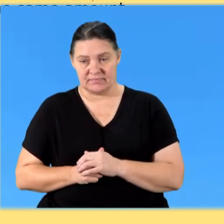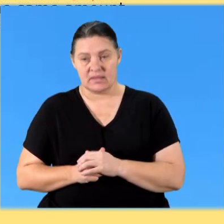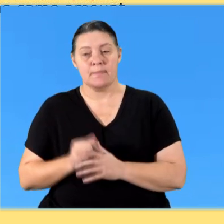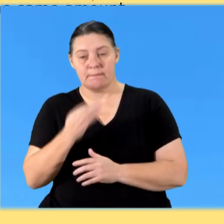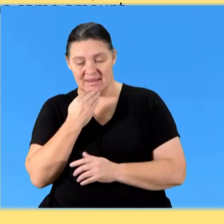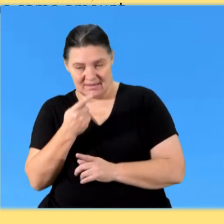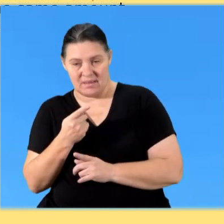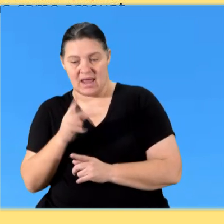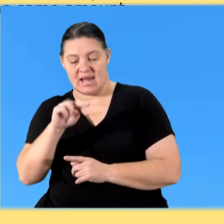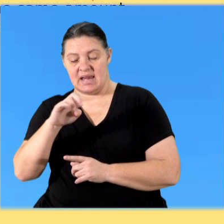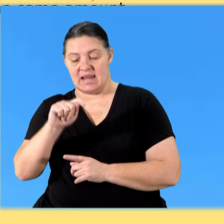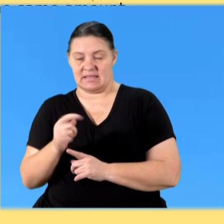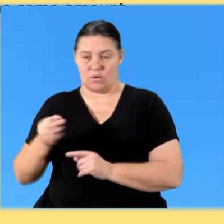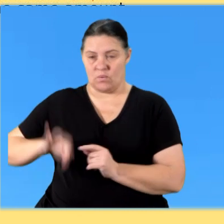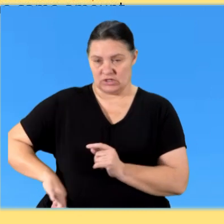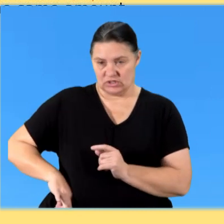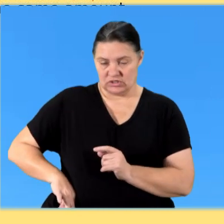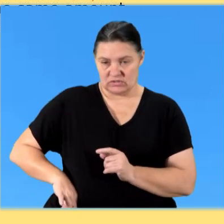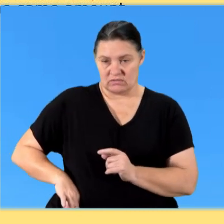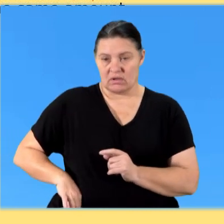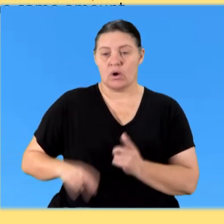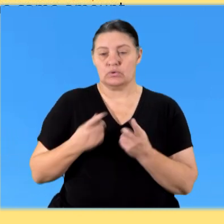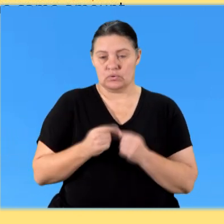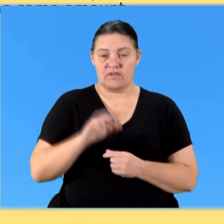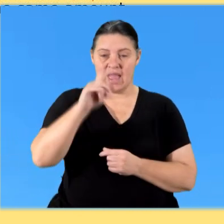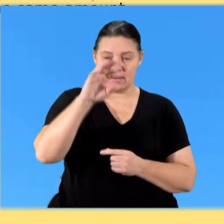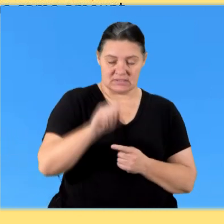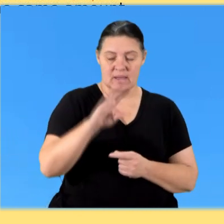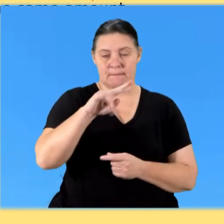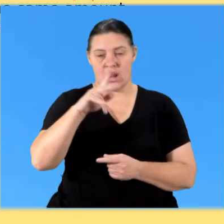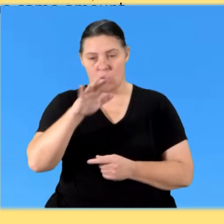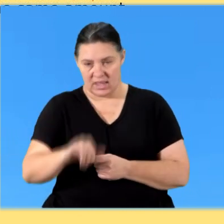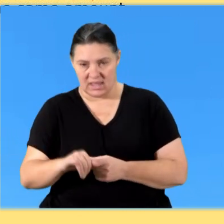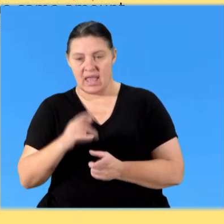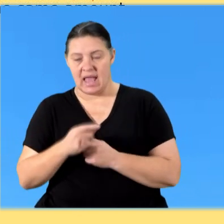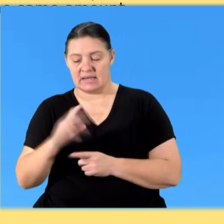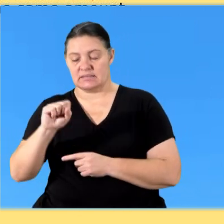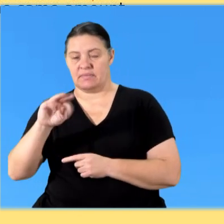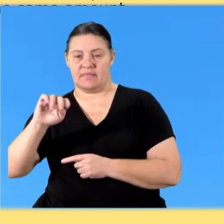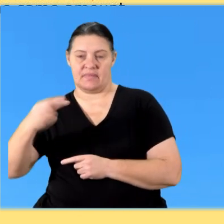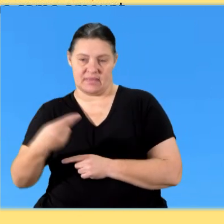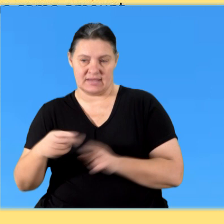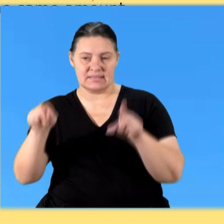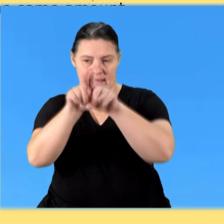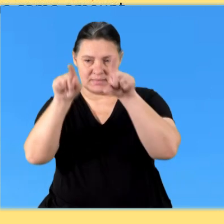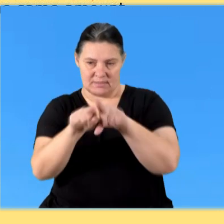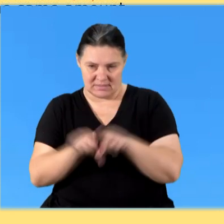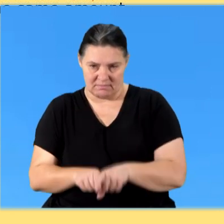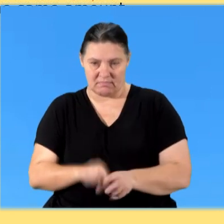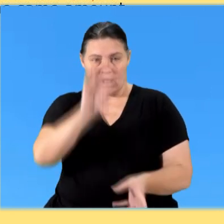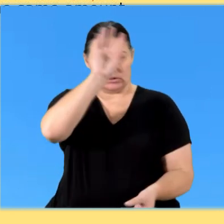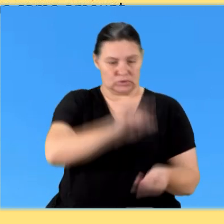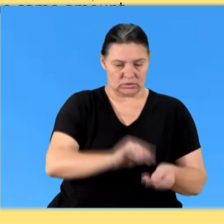647. That becomes my net wage. So you get to do that for Adams, for Baloyi and Smith, and then you get